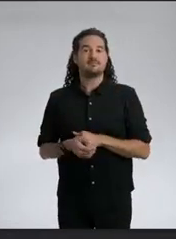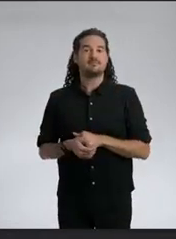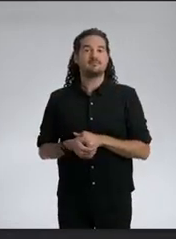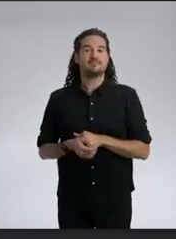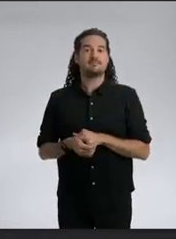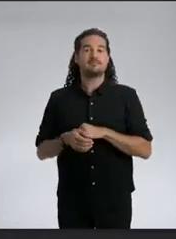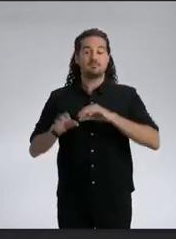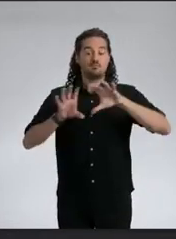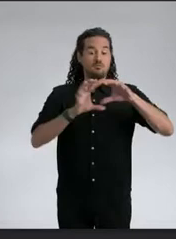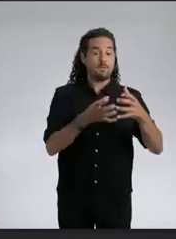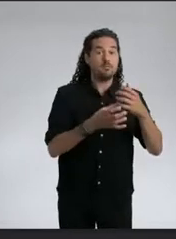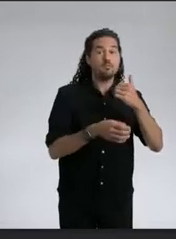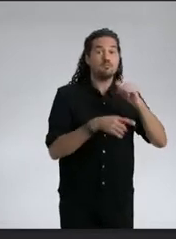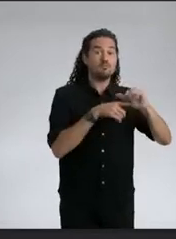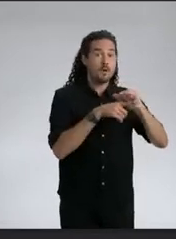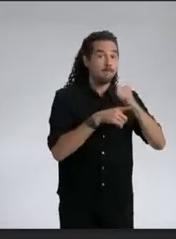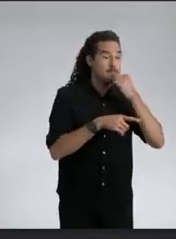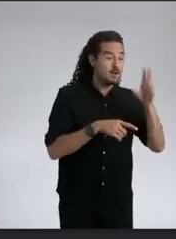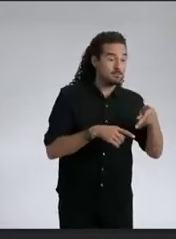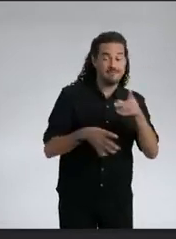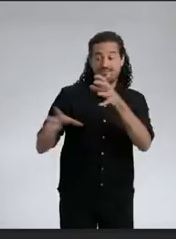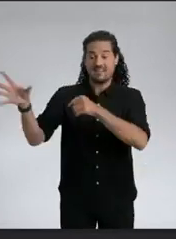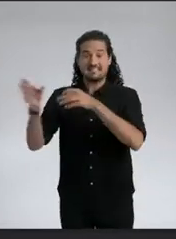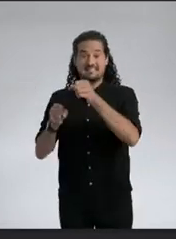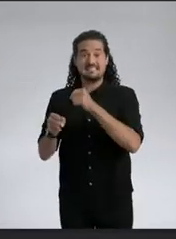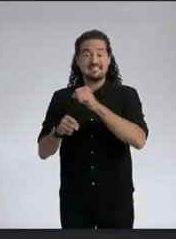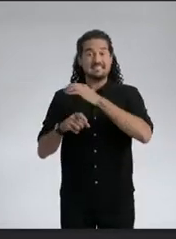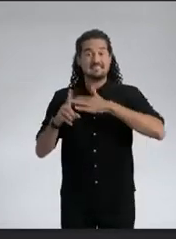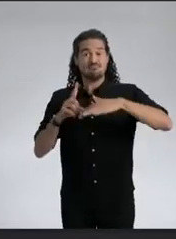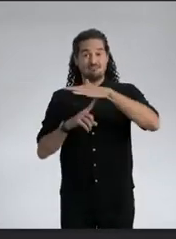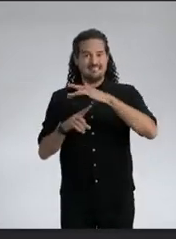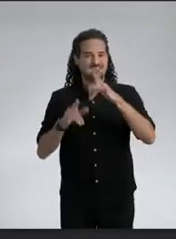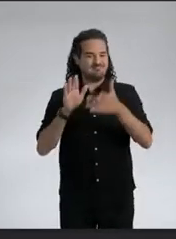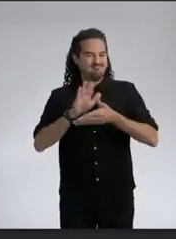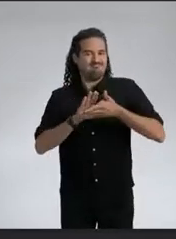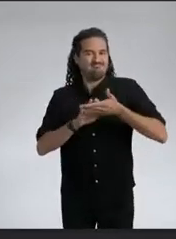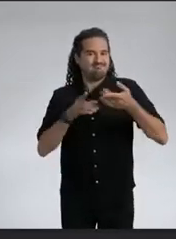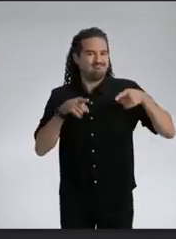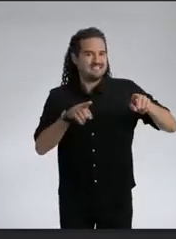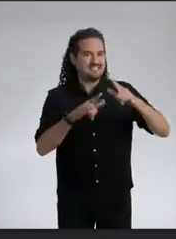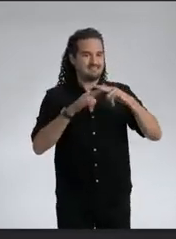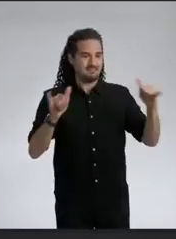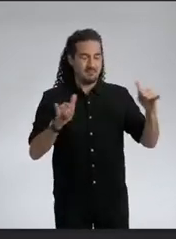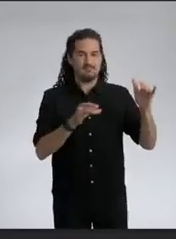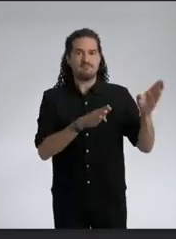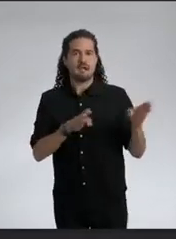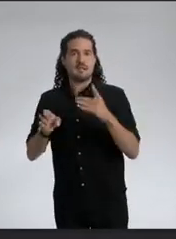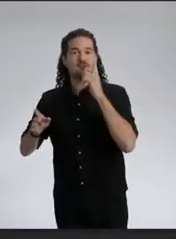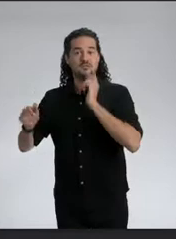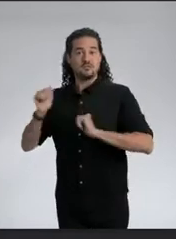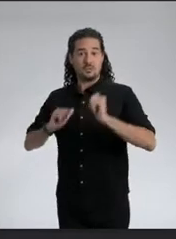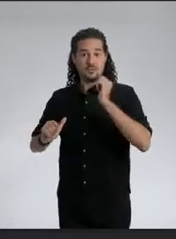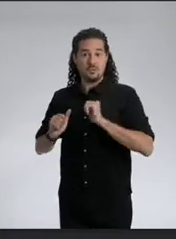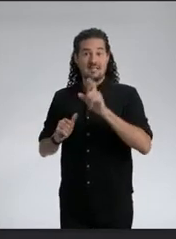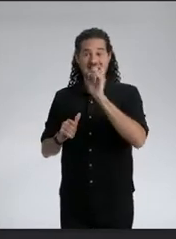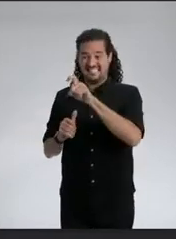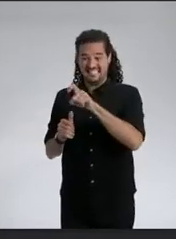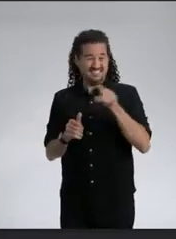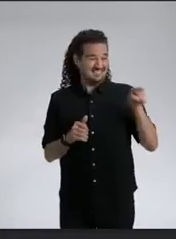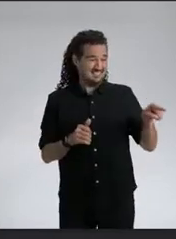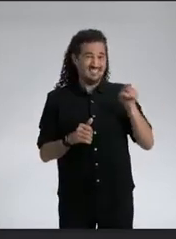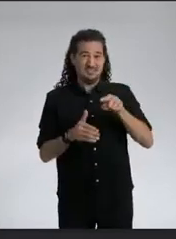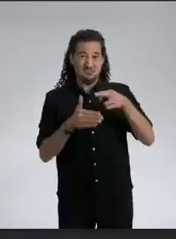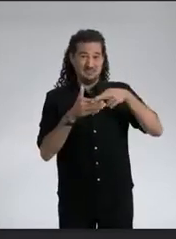scenery will run concurrently with the rest of Prepare for Show. When we need the results of those child tasks, we await